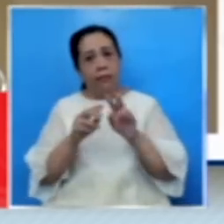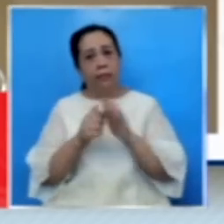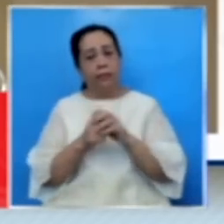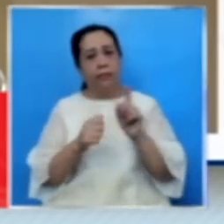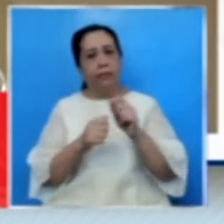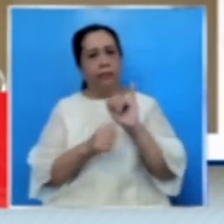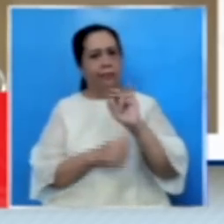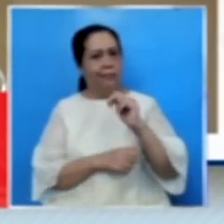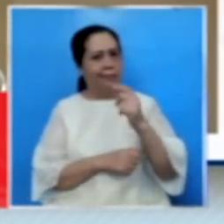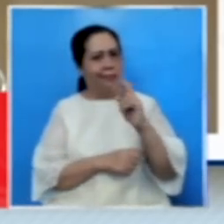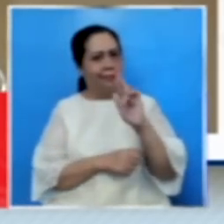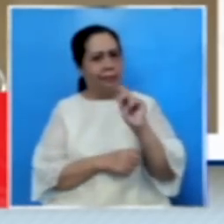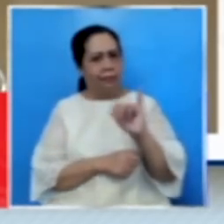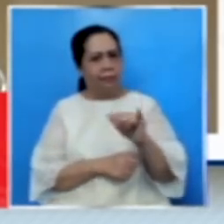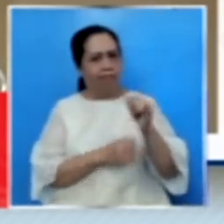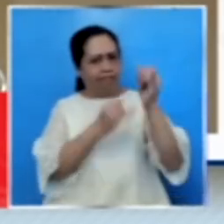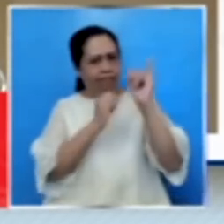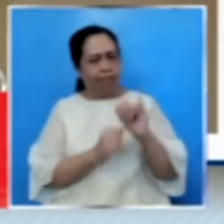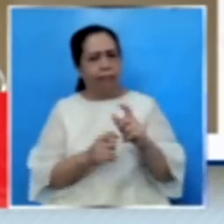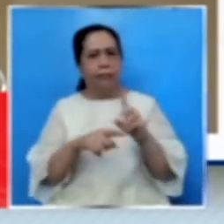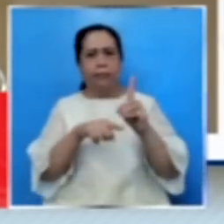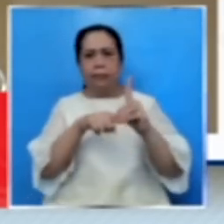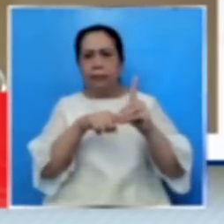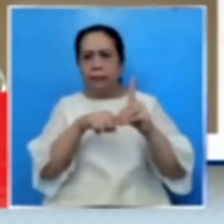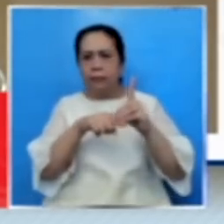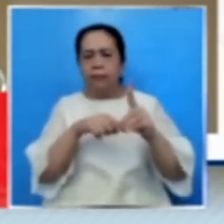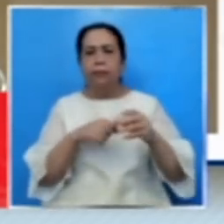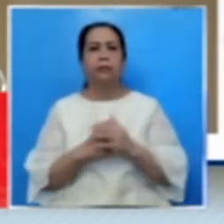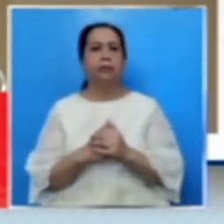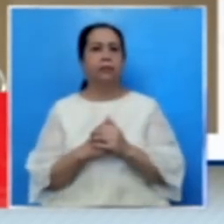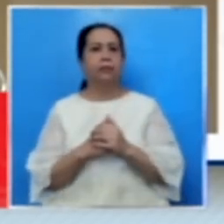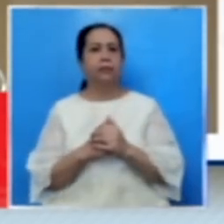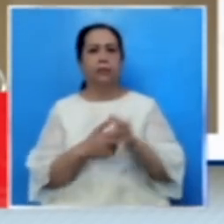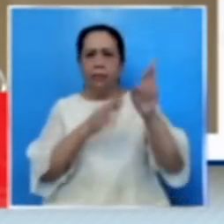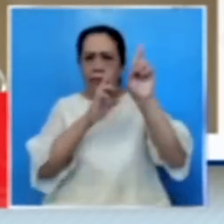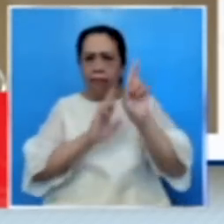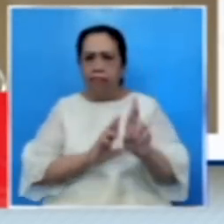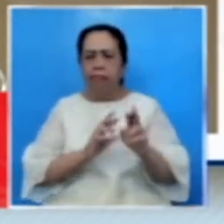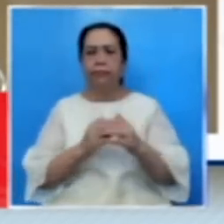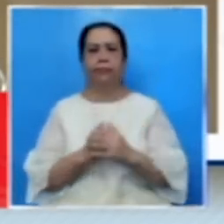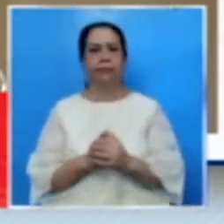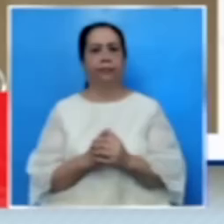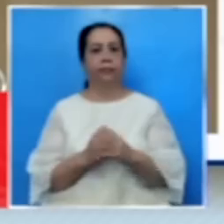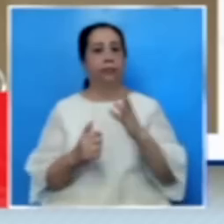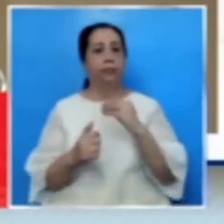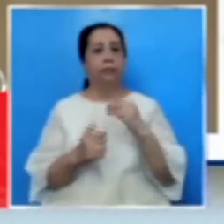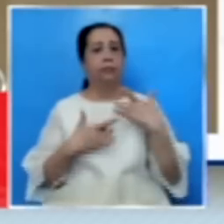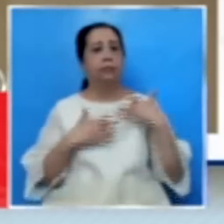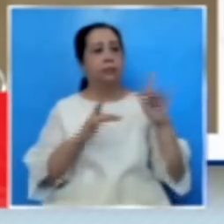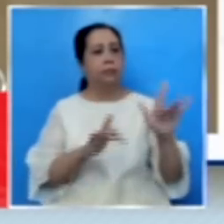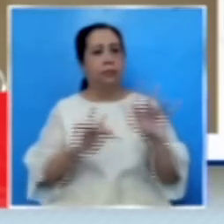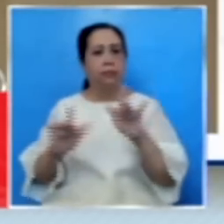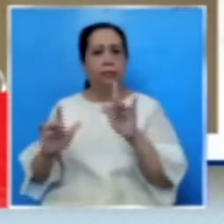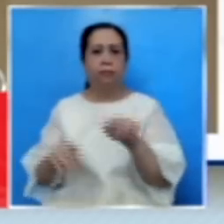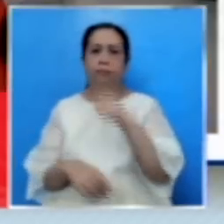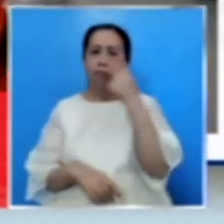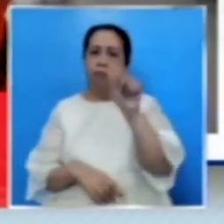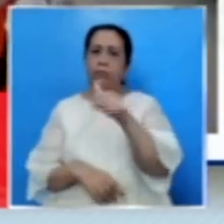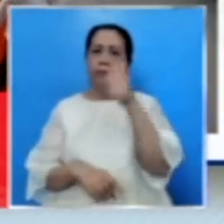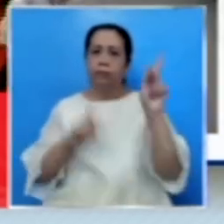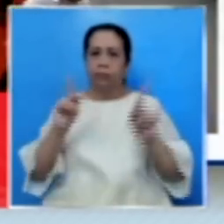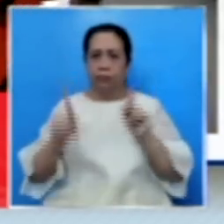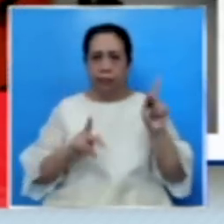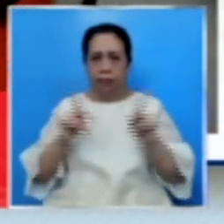integrity, discipline, respect, and compassion for others.